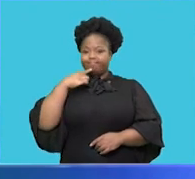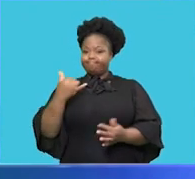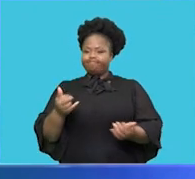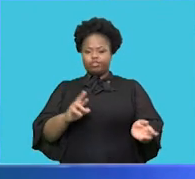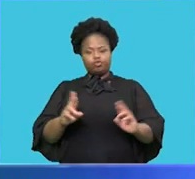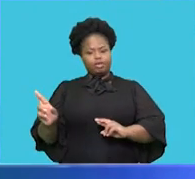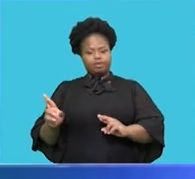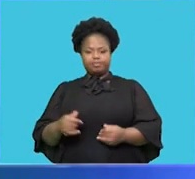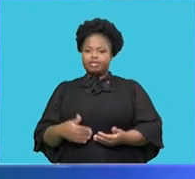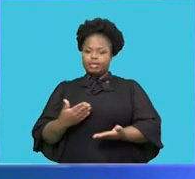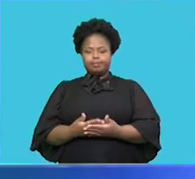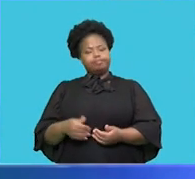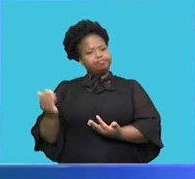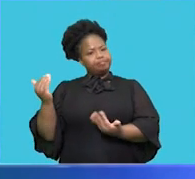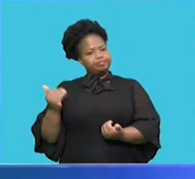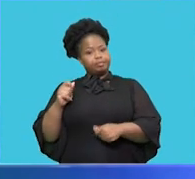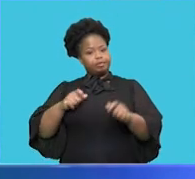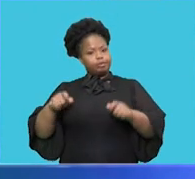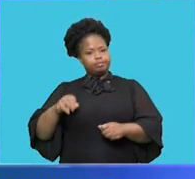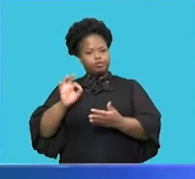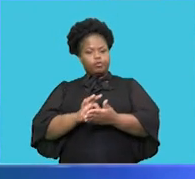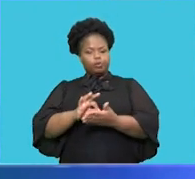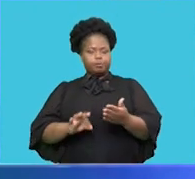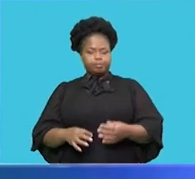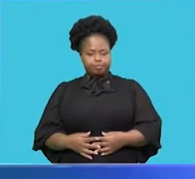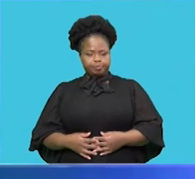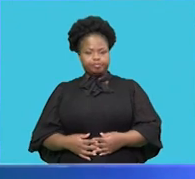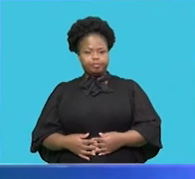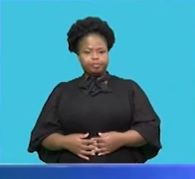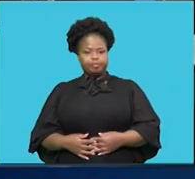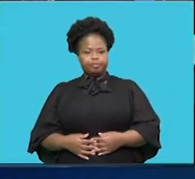sebekulungele ukusingatha izigidigidi zabavoti ezweni lonke.